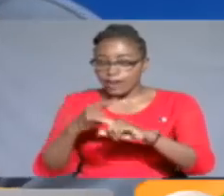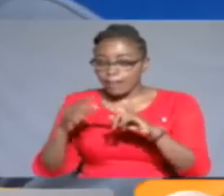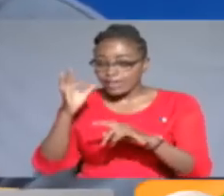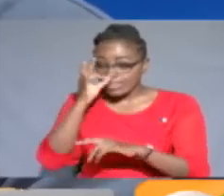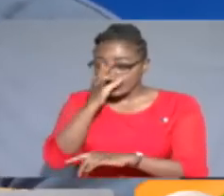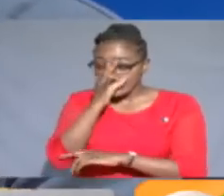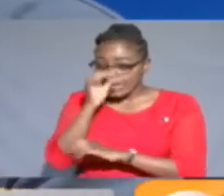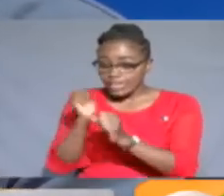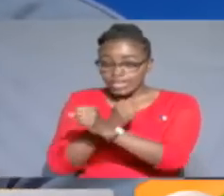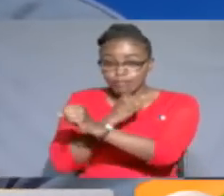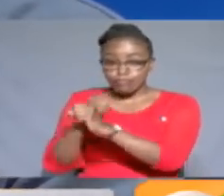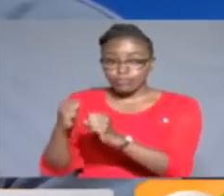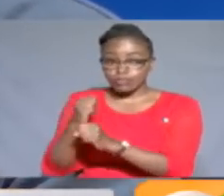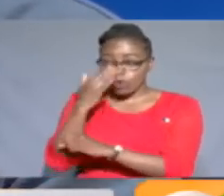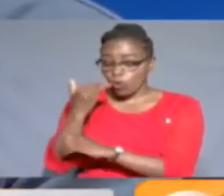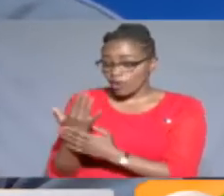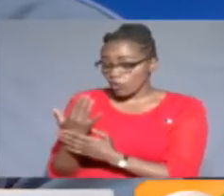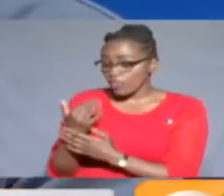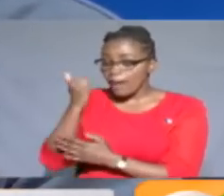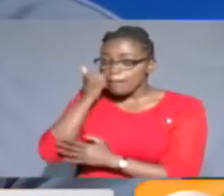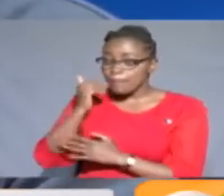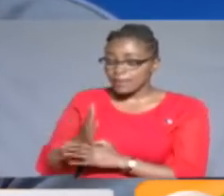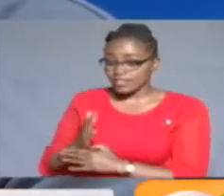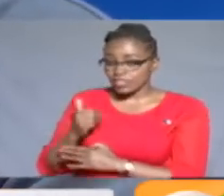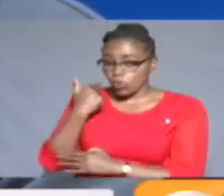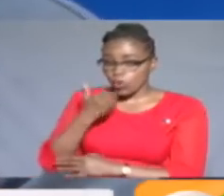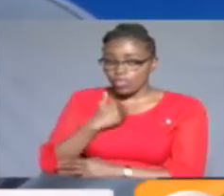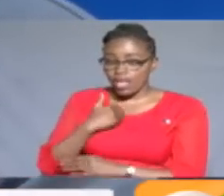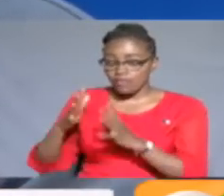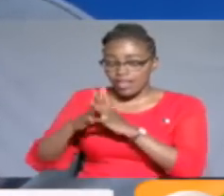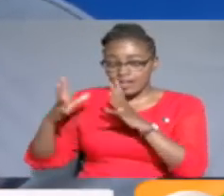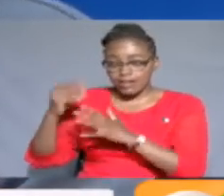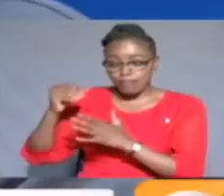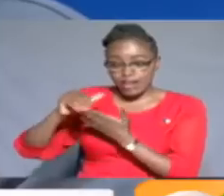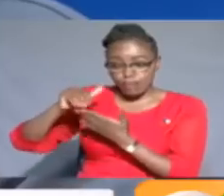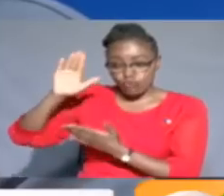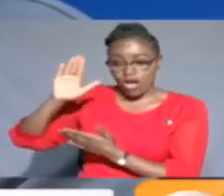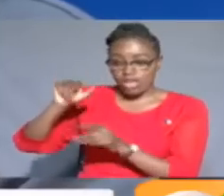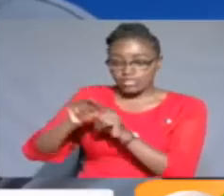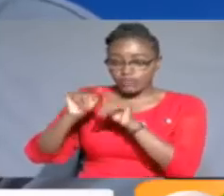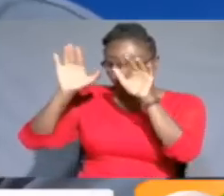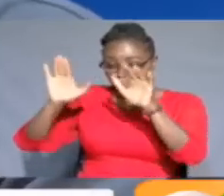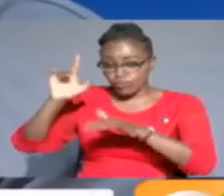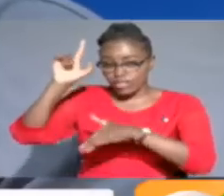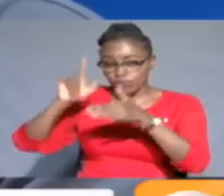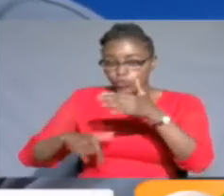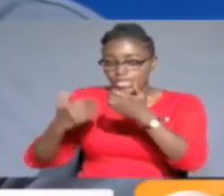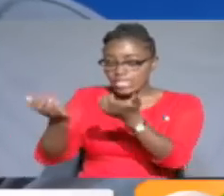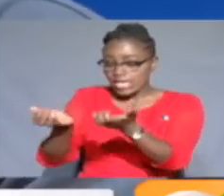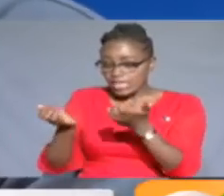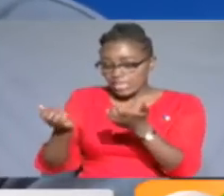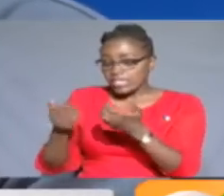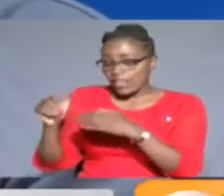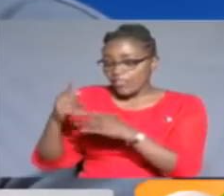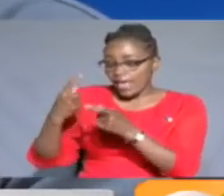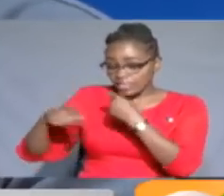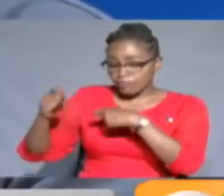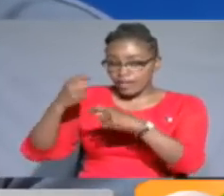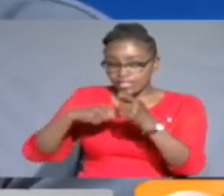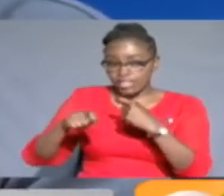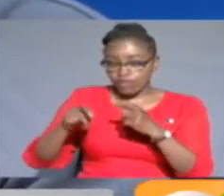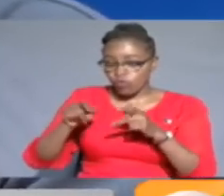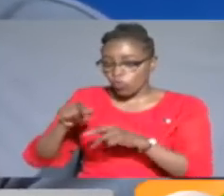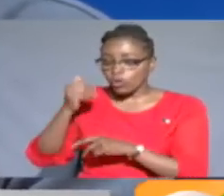do that with the kind of patient volume they have. They need bigger volumes. And more importantly, they need the expenditure for